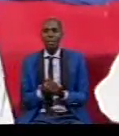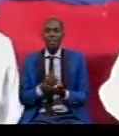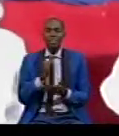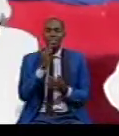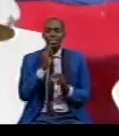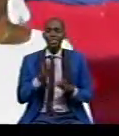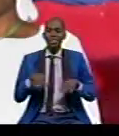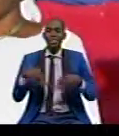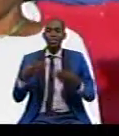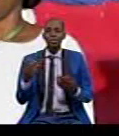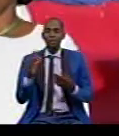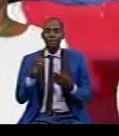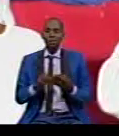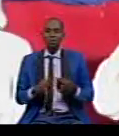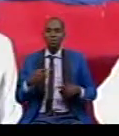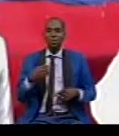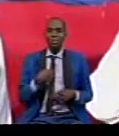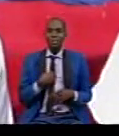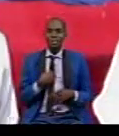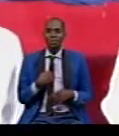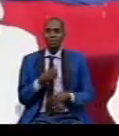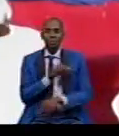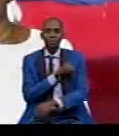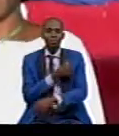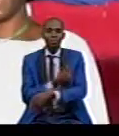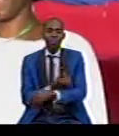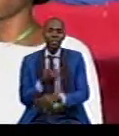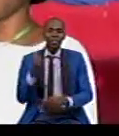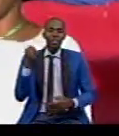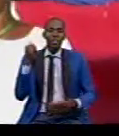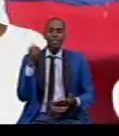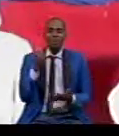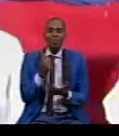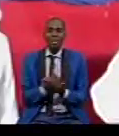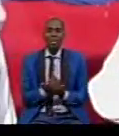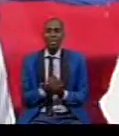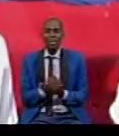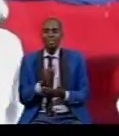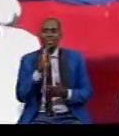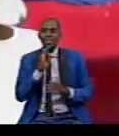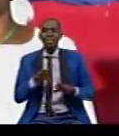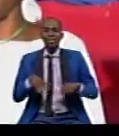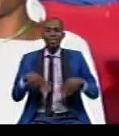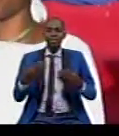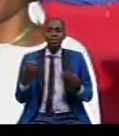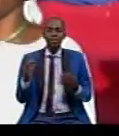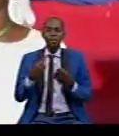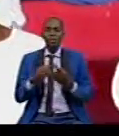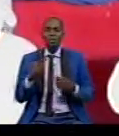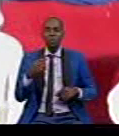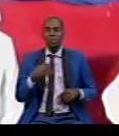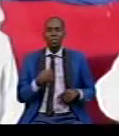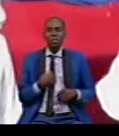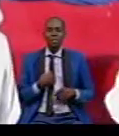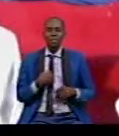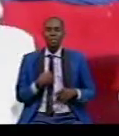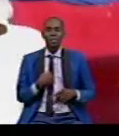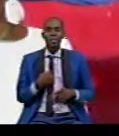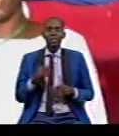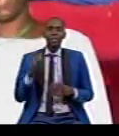Tonight, incredible, impossible things are going to be possible in your life